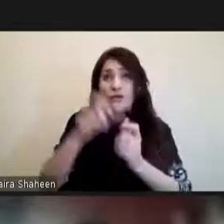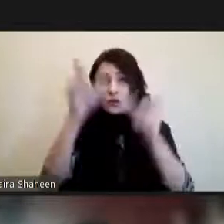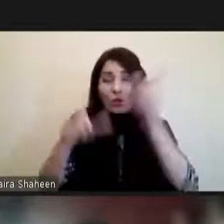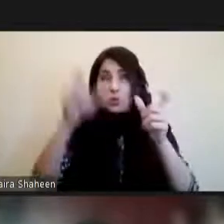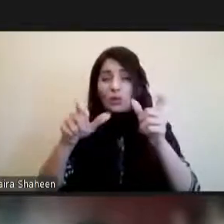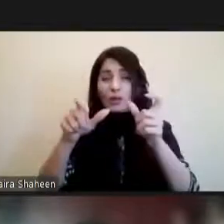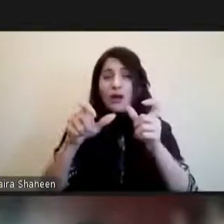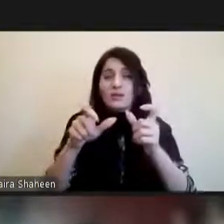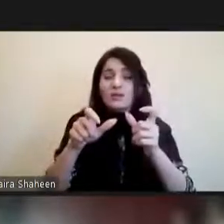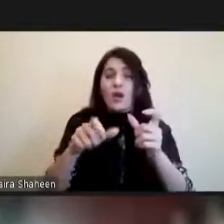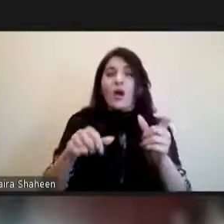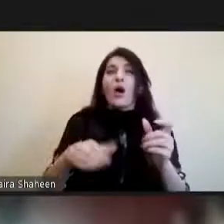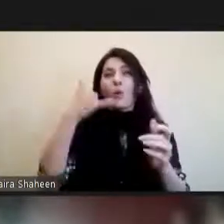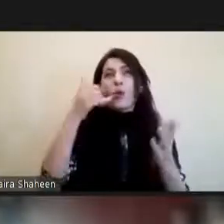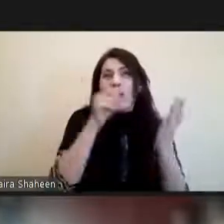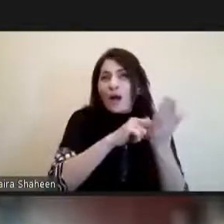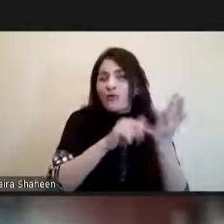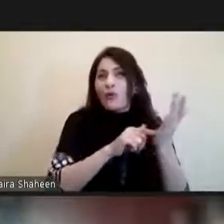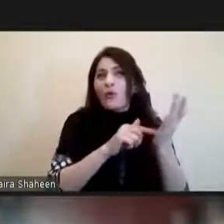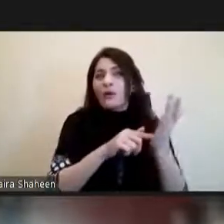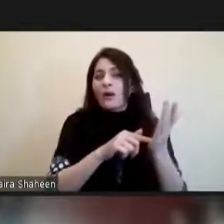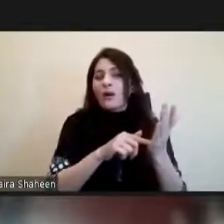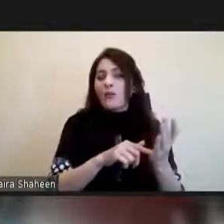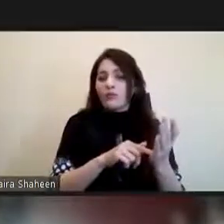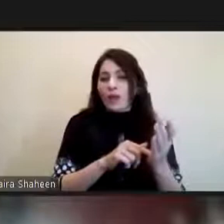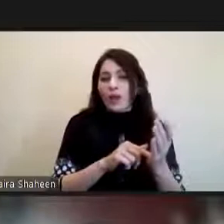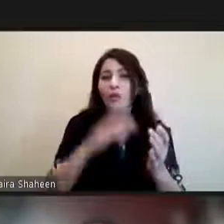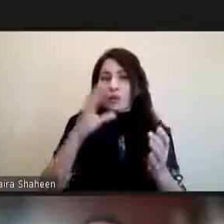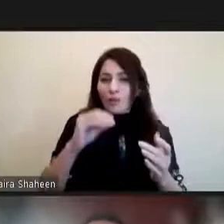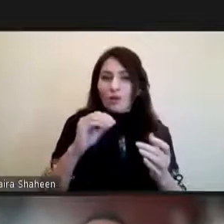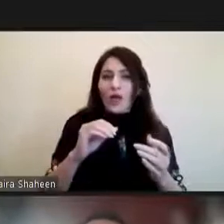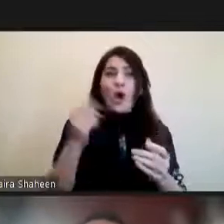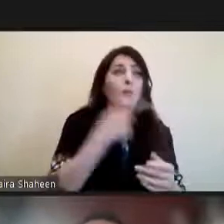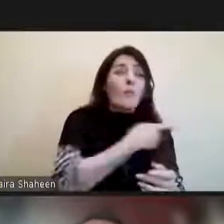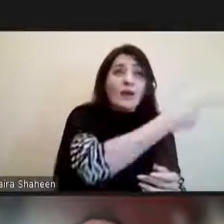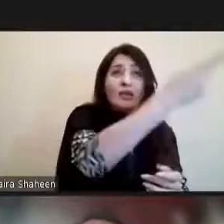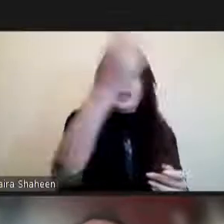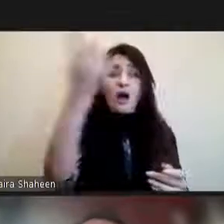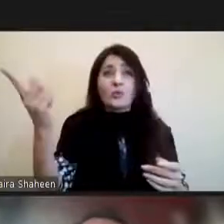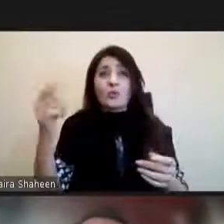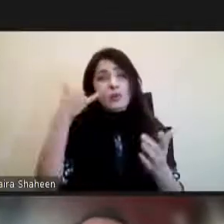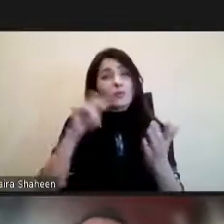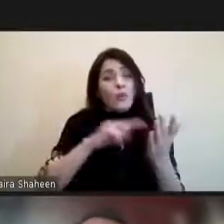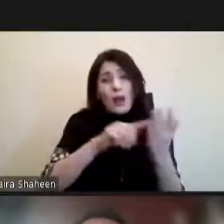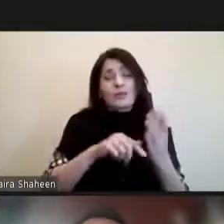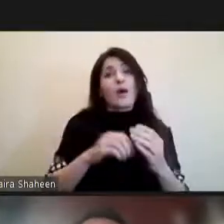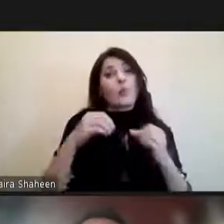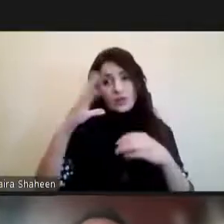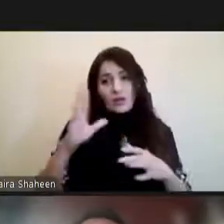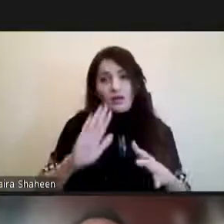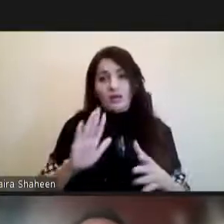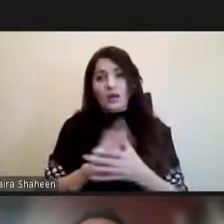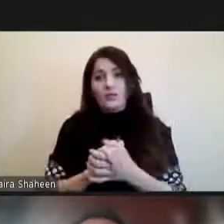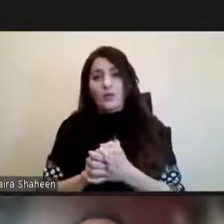disabilities. Now, using the data from the GSMA Intelligence Consumer Survey, we have identified gaps in